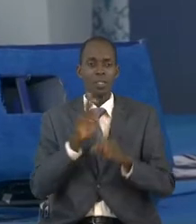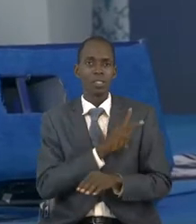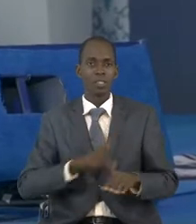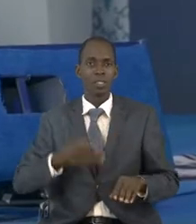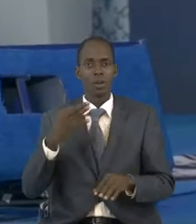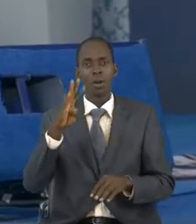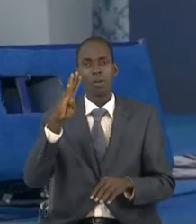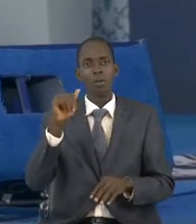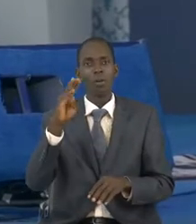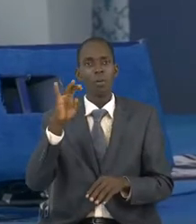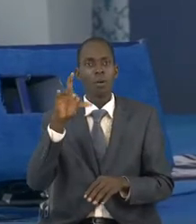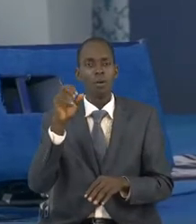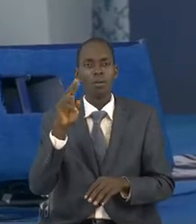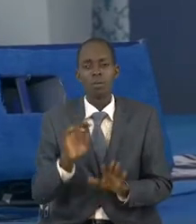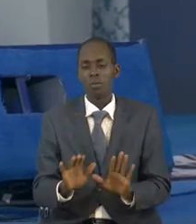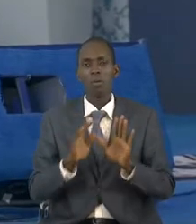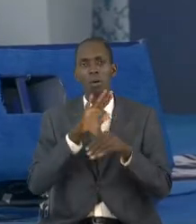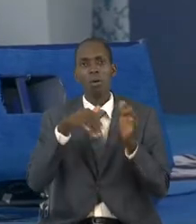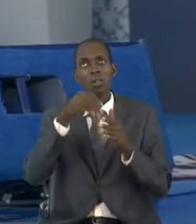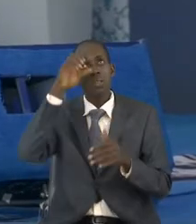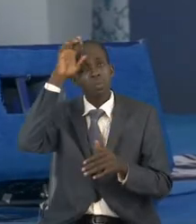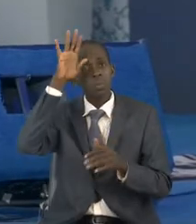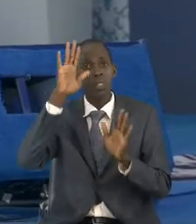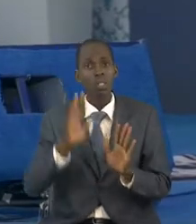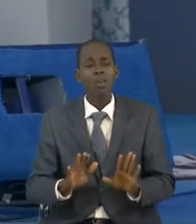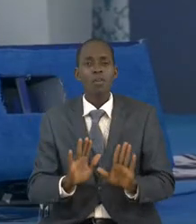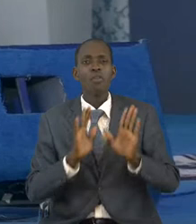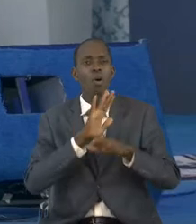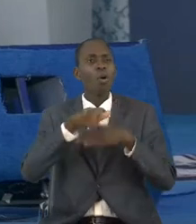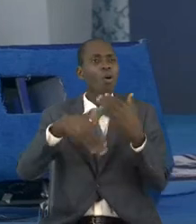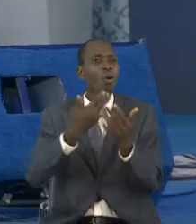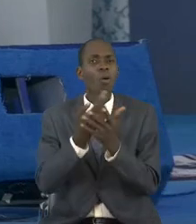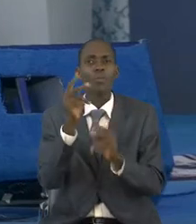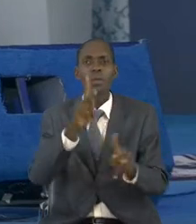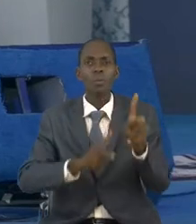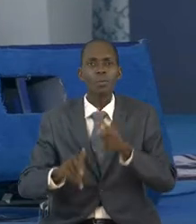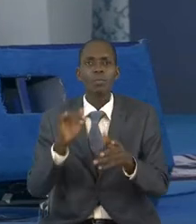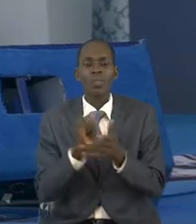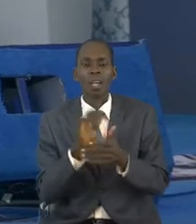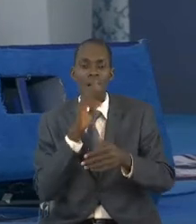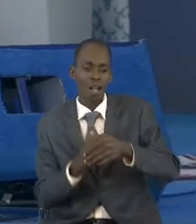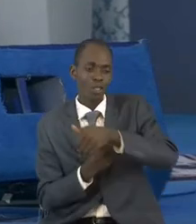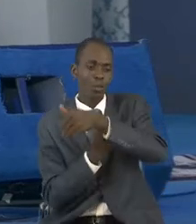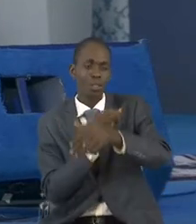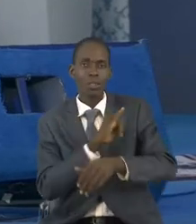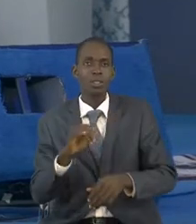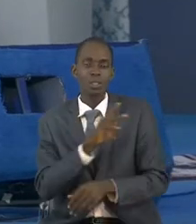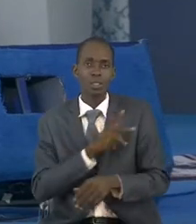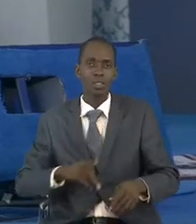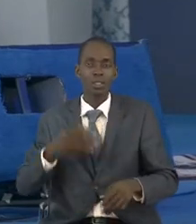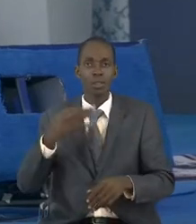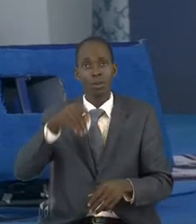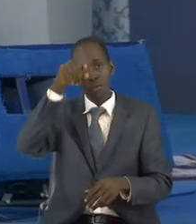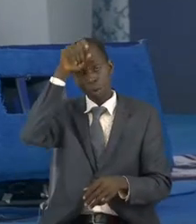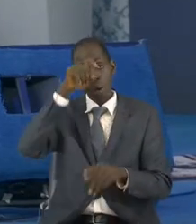their magicians, you fear all the people that are supporting Pharaoh, but who are told by faith he